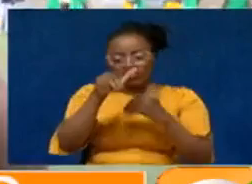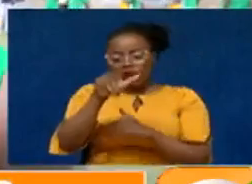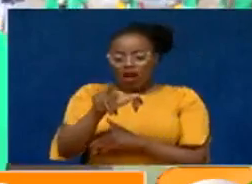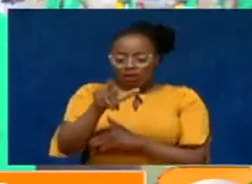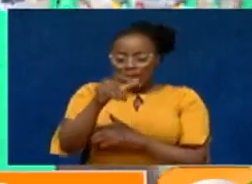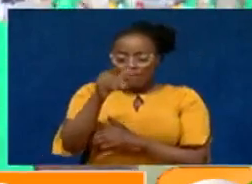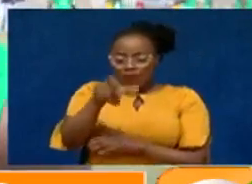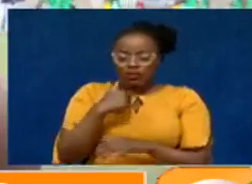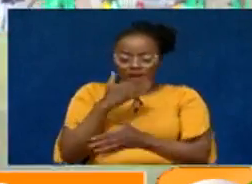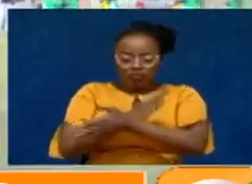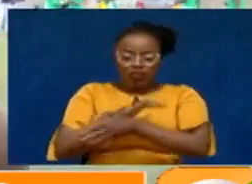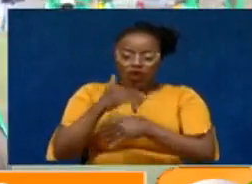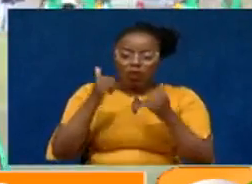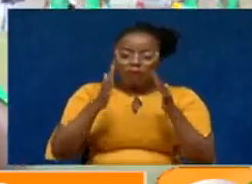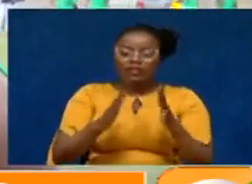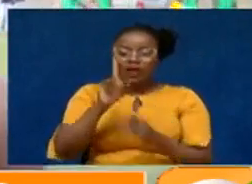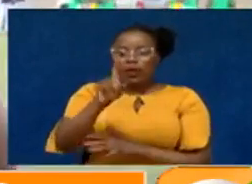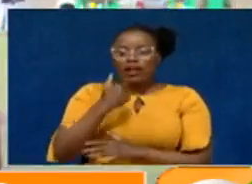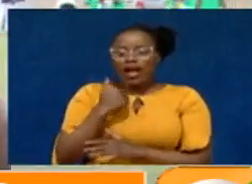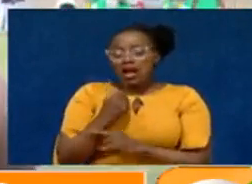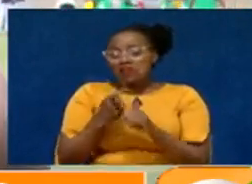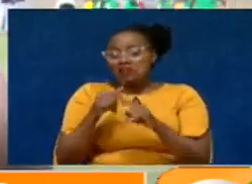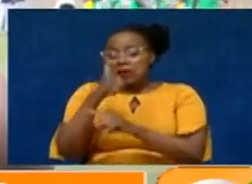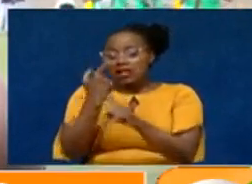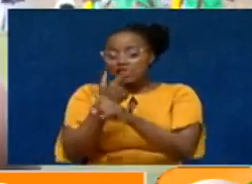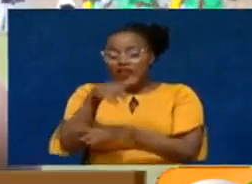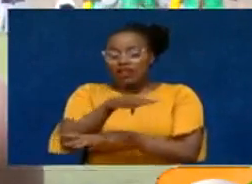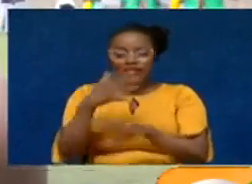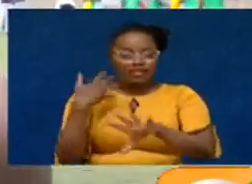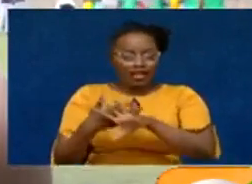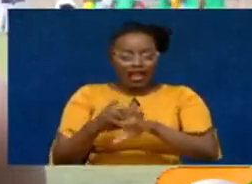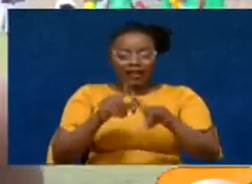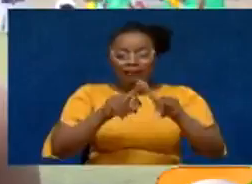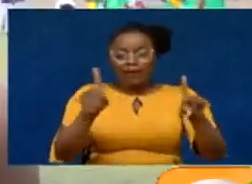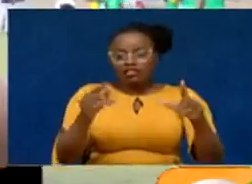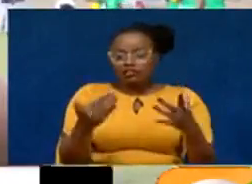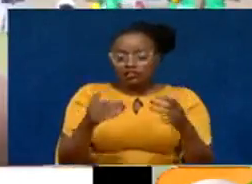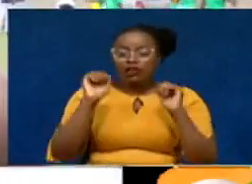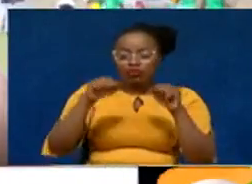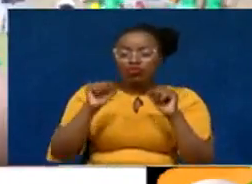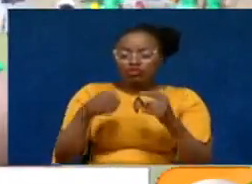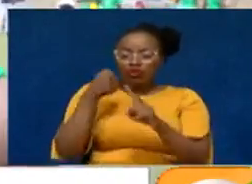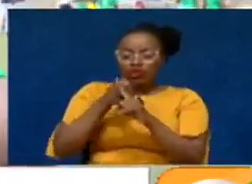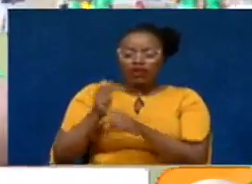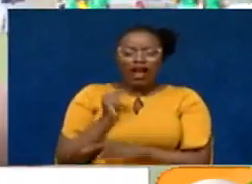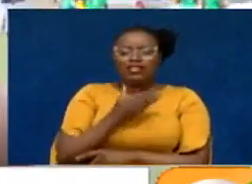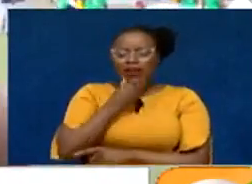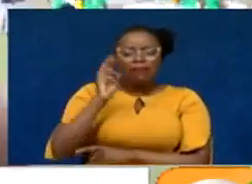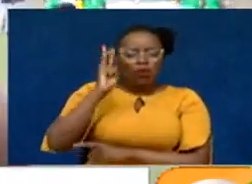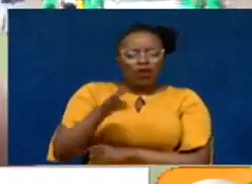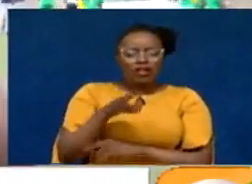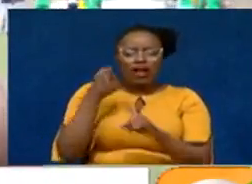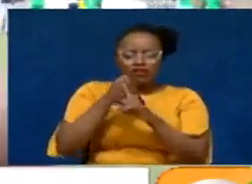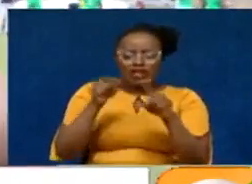moja kipata injury ama player moja tena kitoka vile sidio ametoka, inakuwa tricky sana, but tutafight tu, sisi wanaume tafight kama